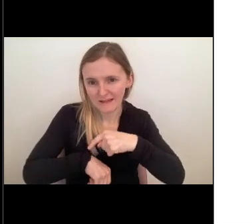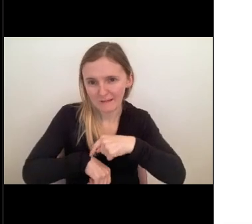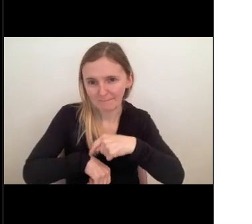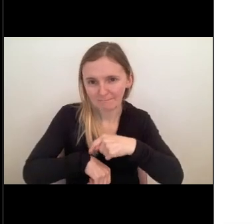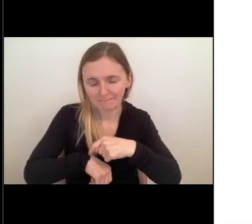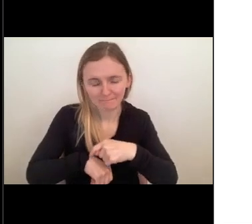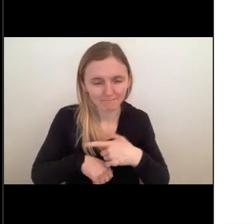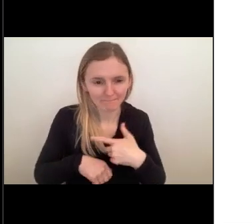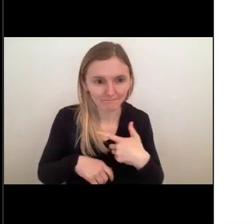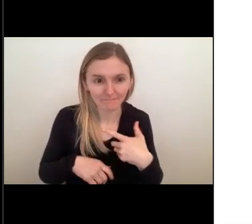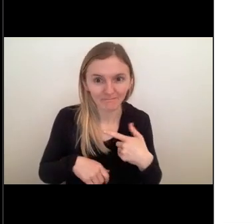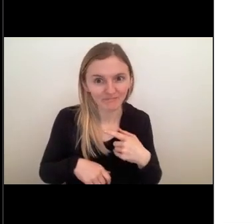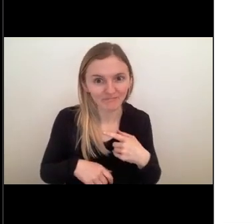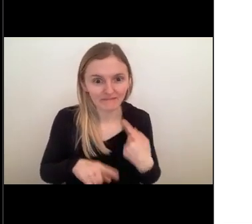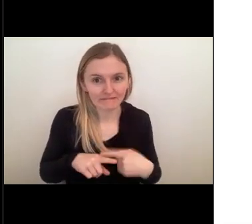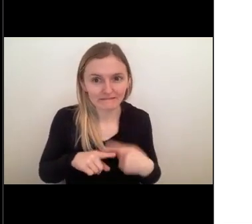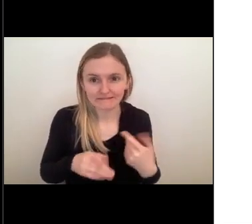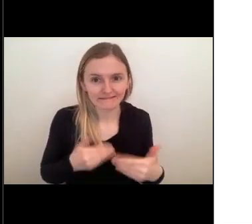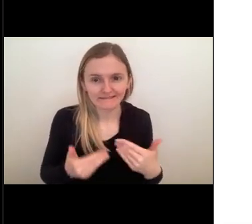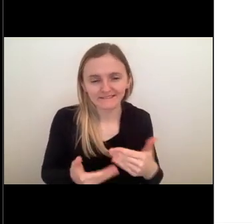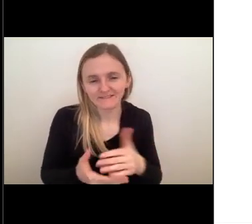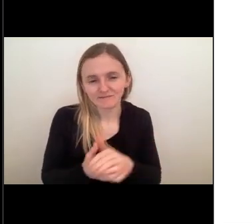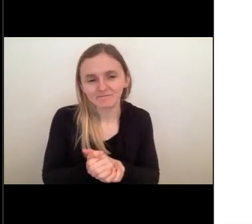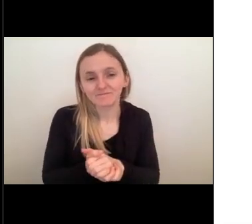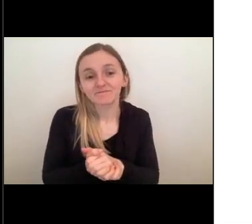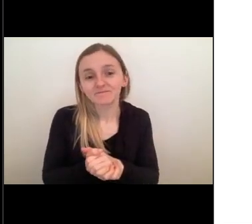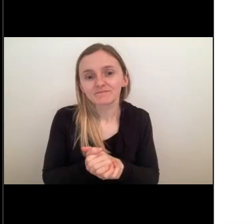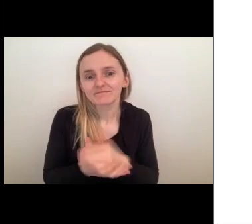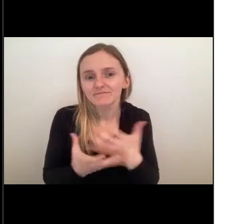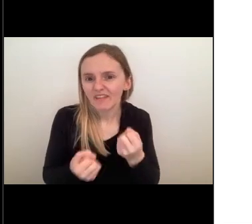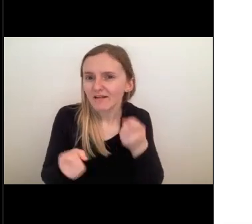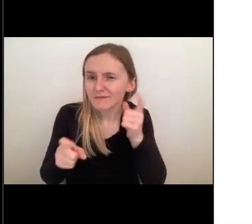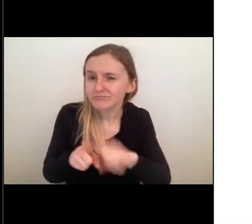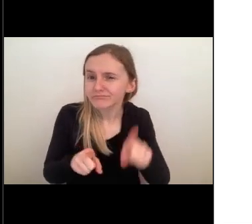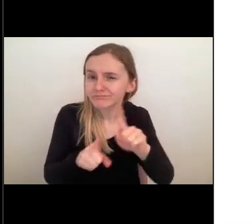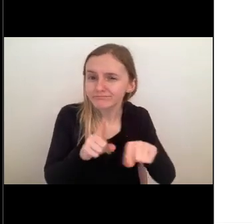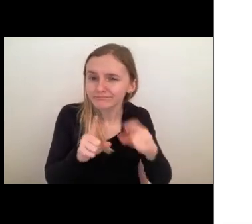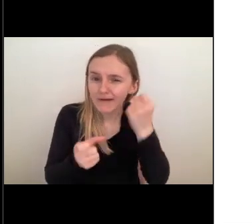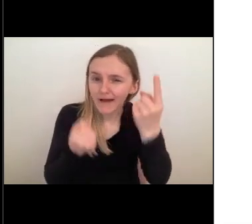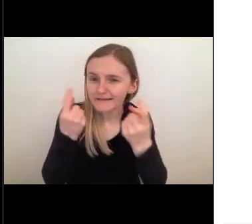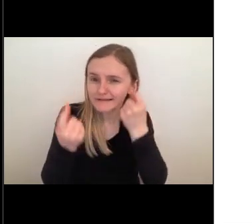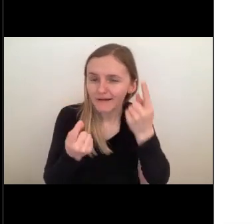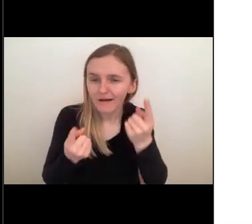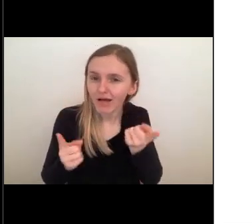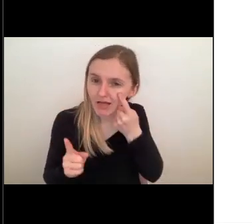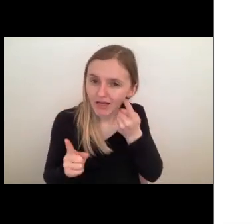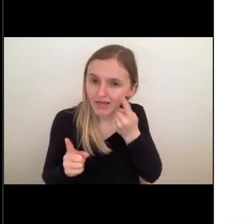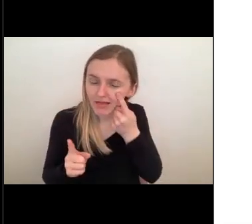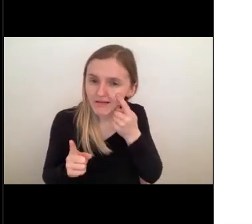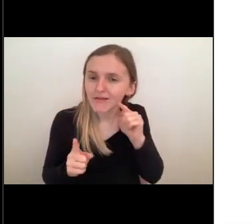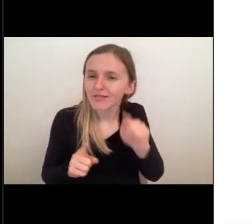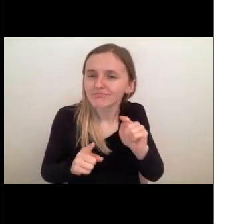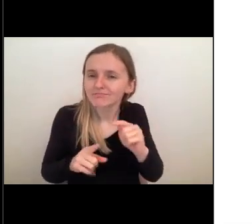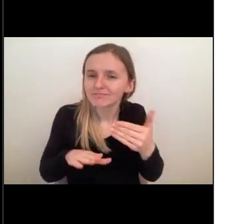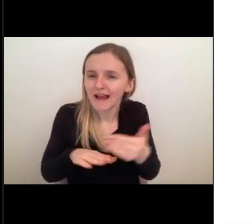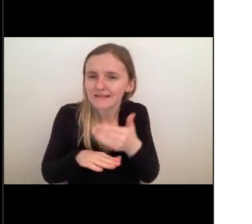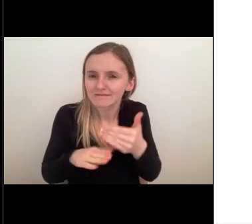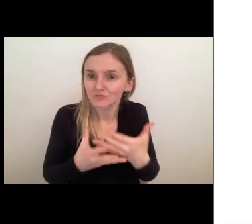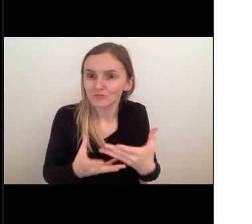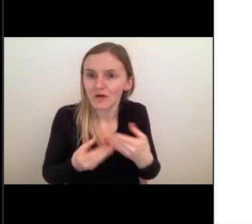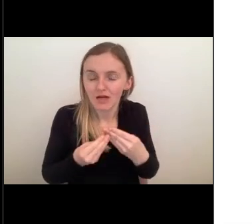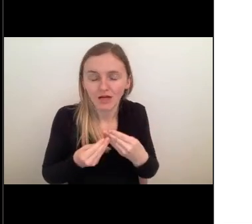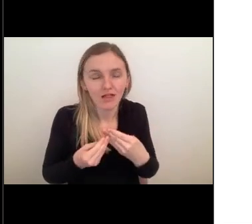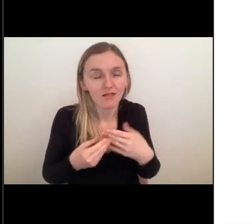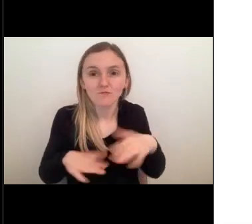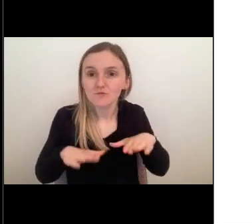quickly running out of time. But also some more ideas there in terms of those proprioceptive type activities. You